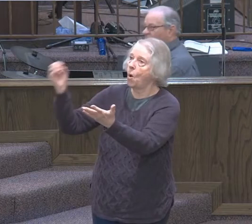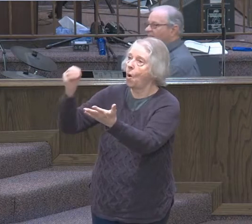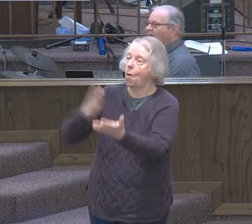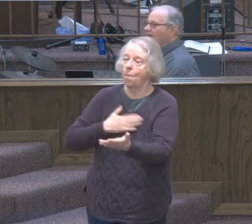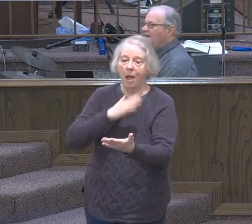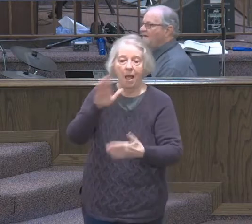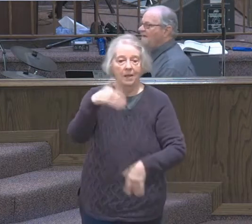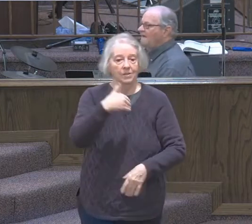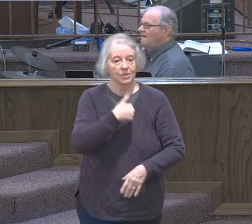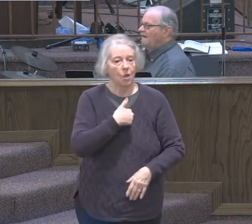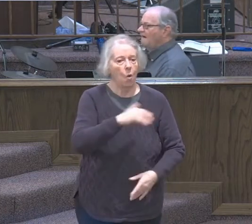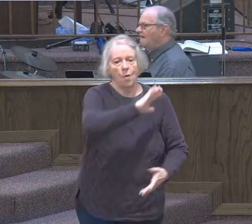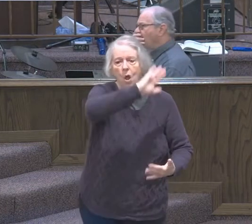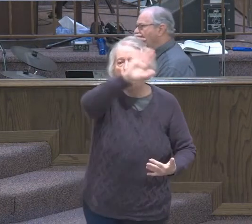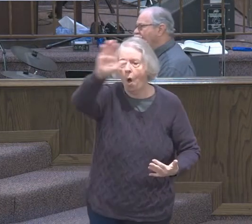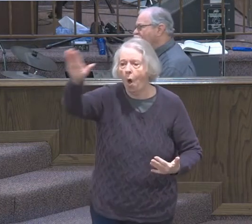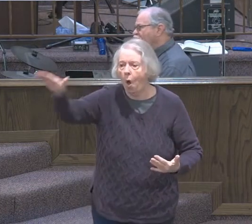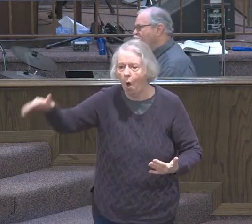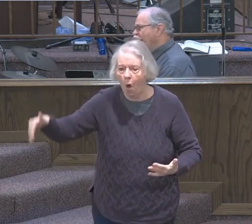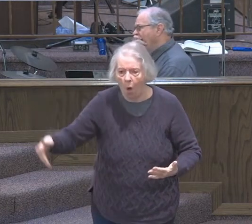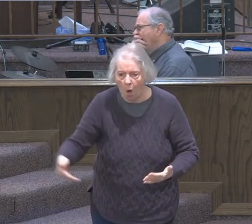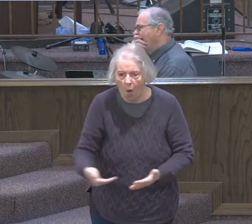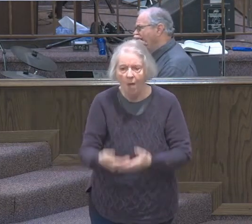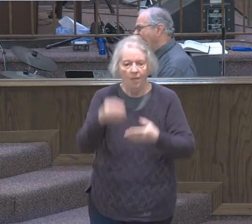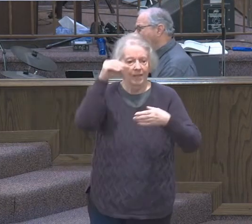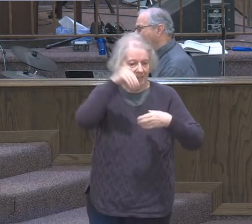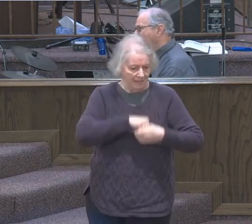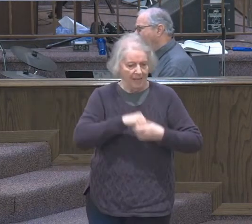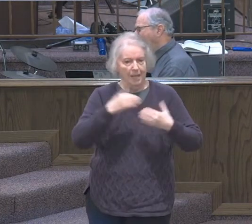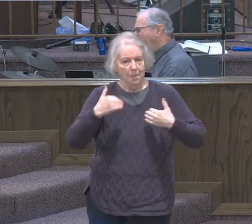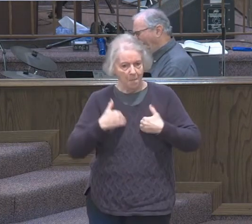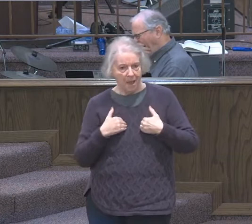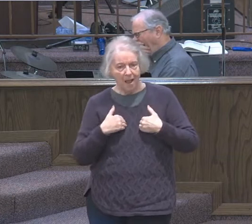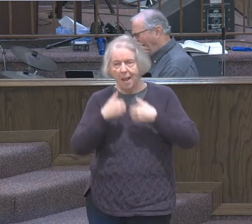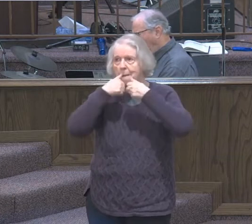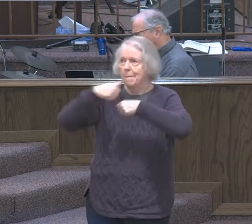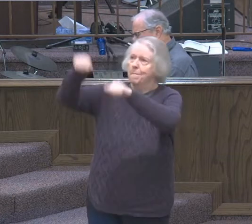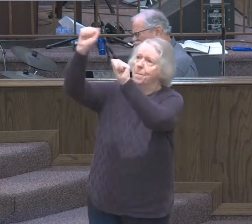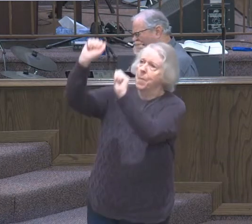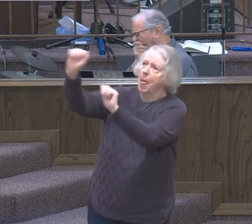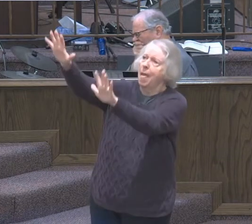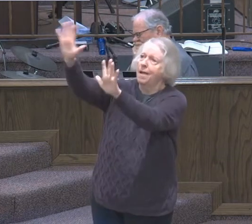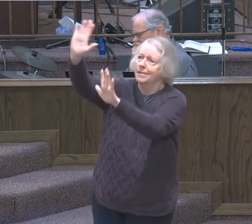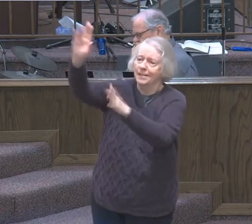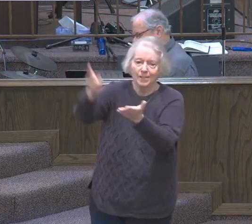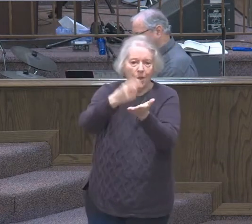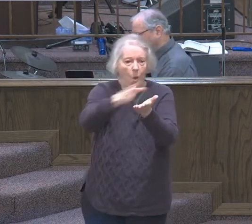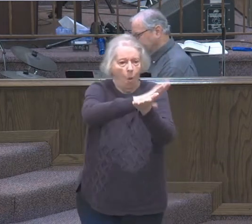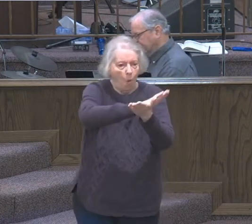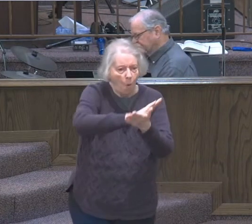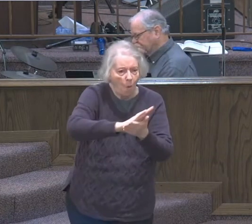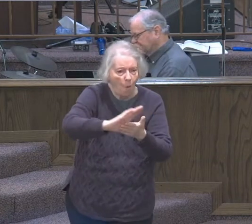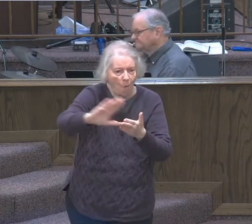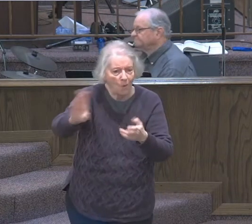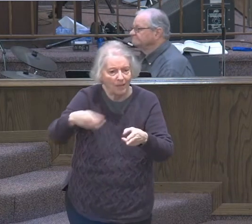and all that is within me. Bless his holy name.